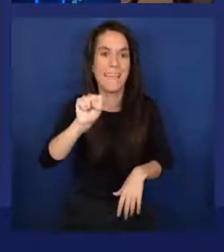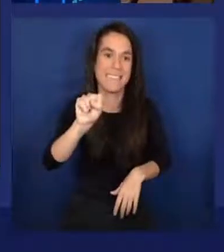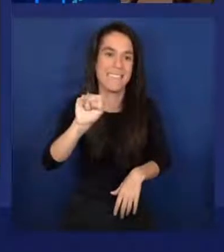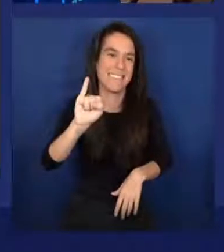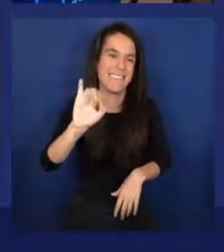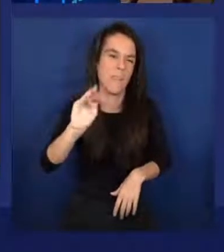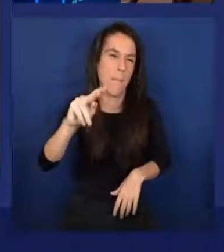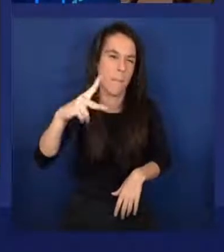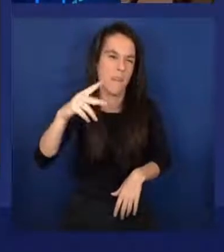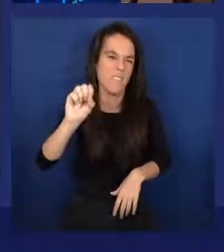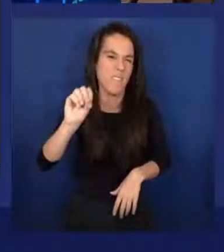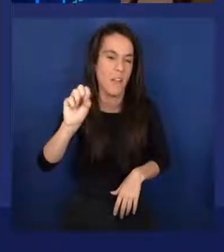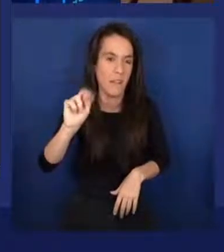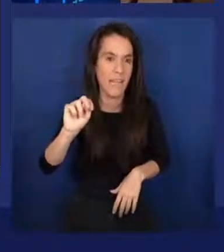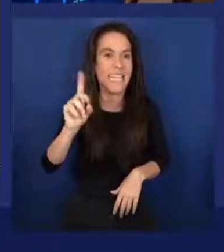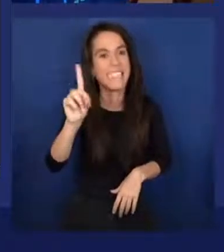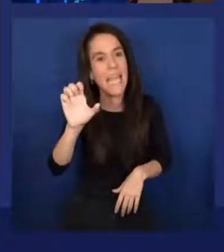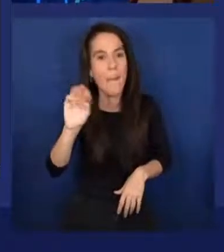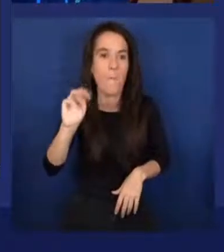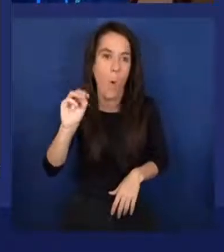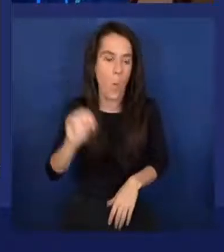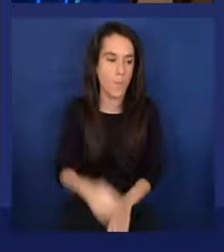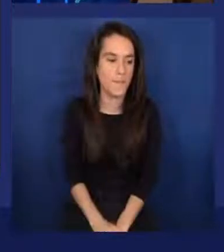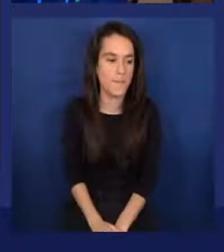Simpsons demo. In this case,